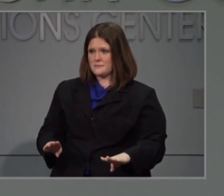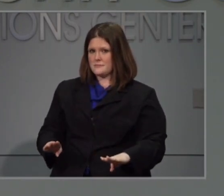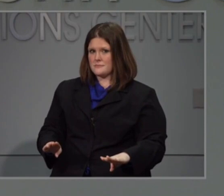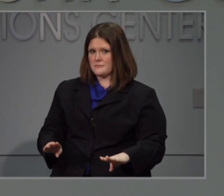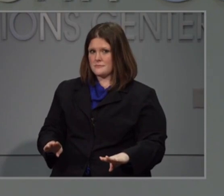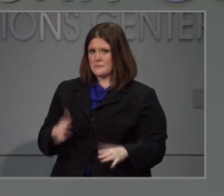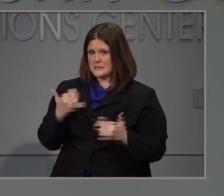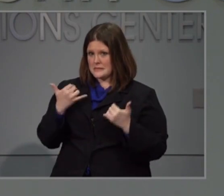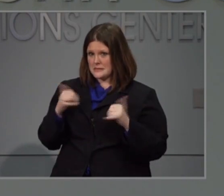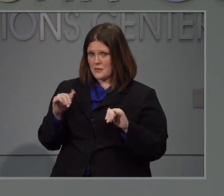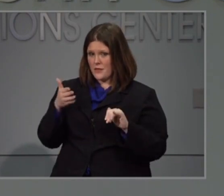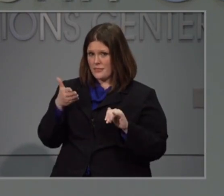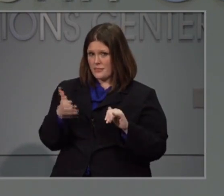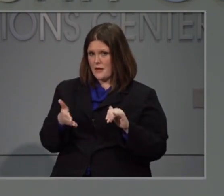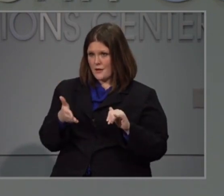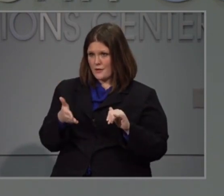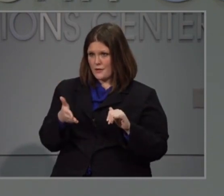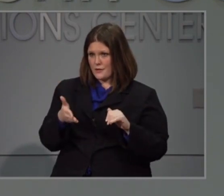Still there?